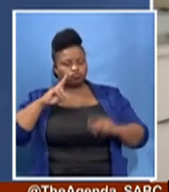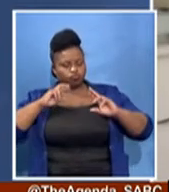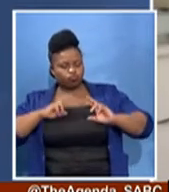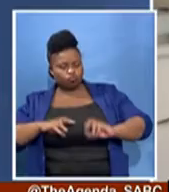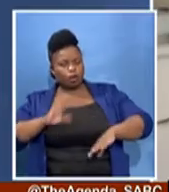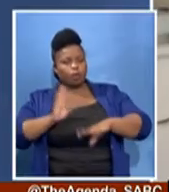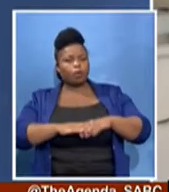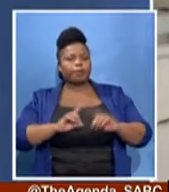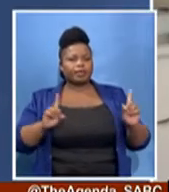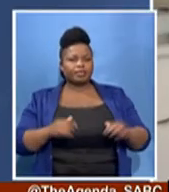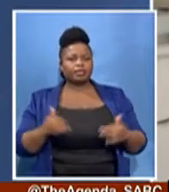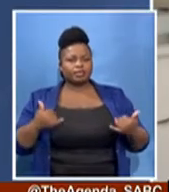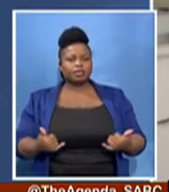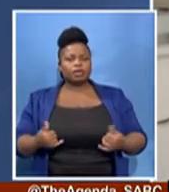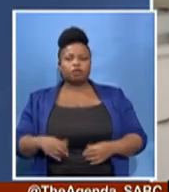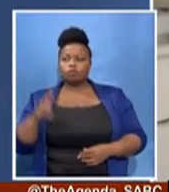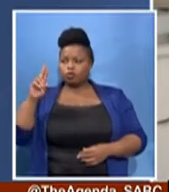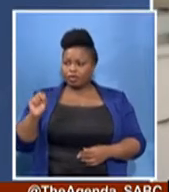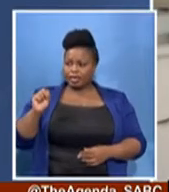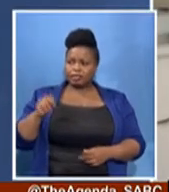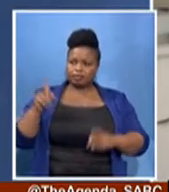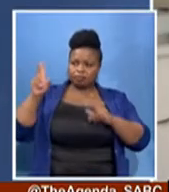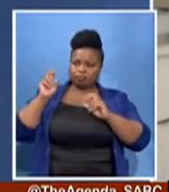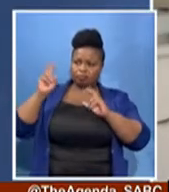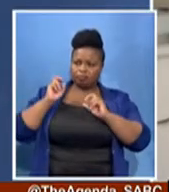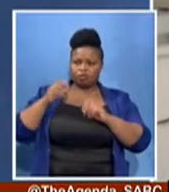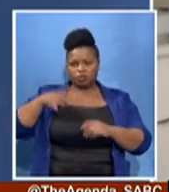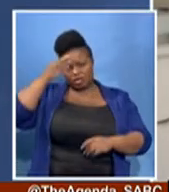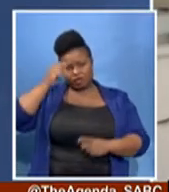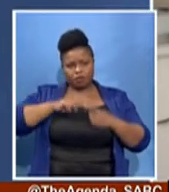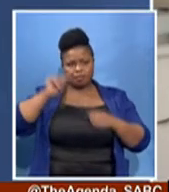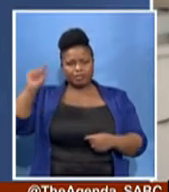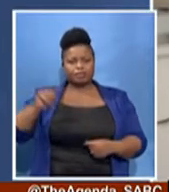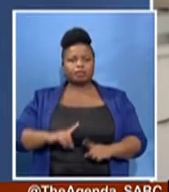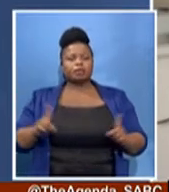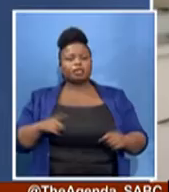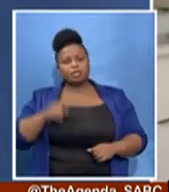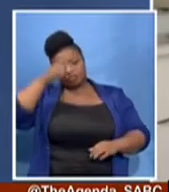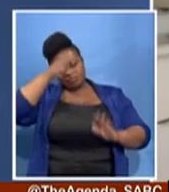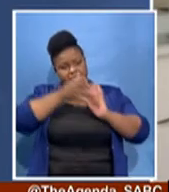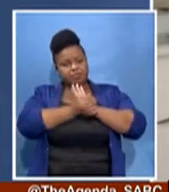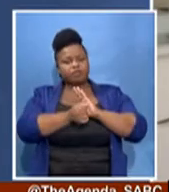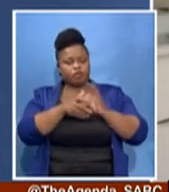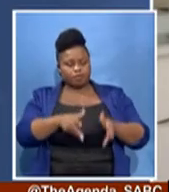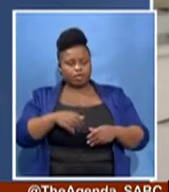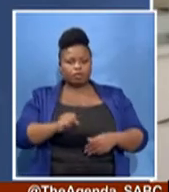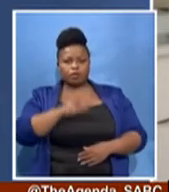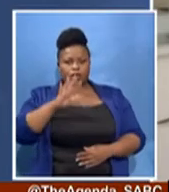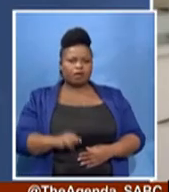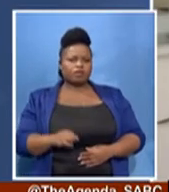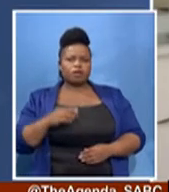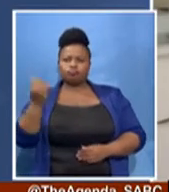US. But we've had the country's experts really looking at the reports that we've seen, and we've been talking to the World